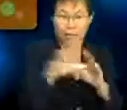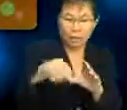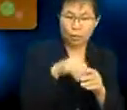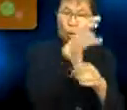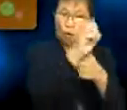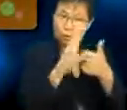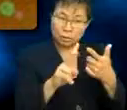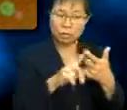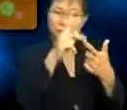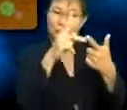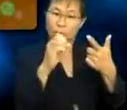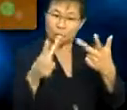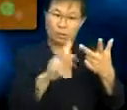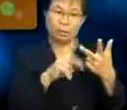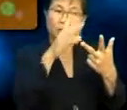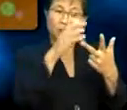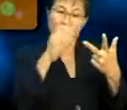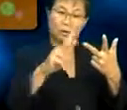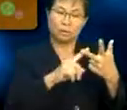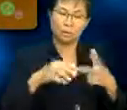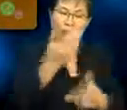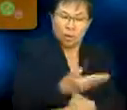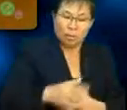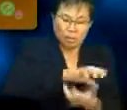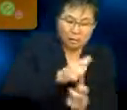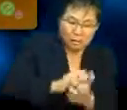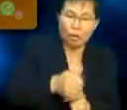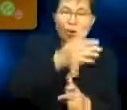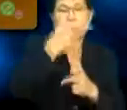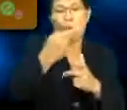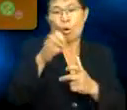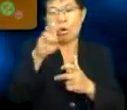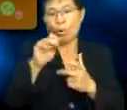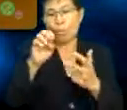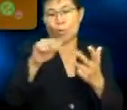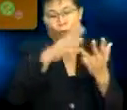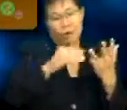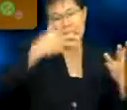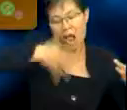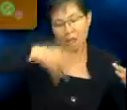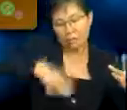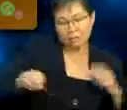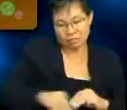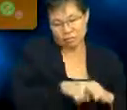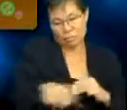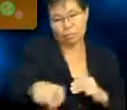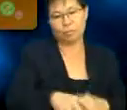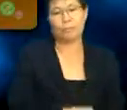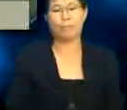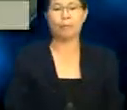blood include oxygen, carbon dioxide, digested food, hormones, and heat.